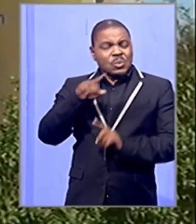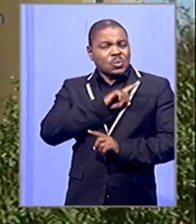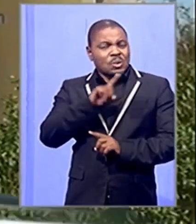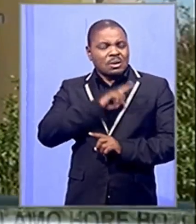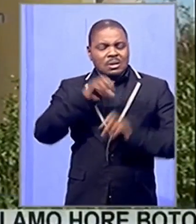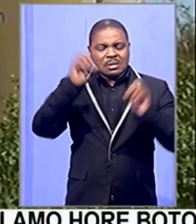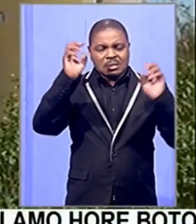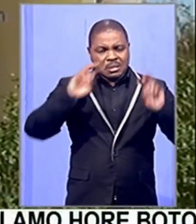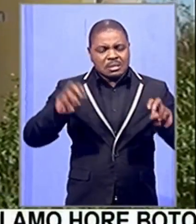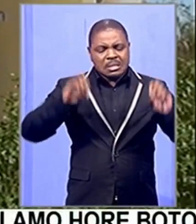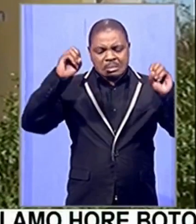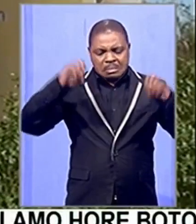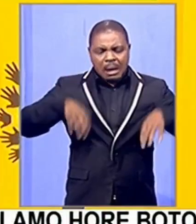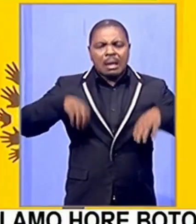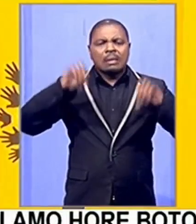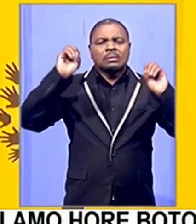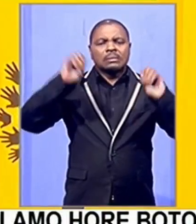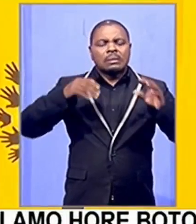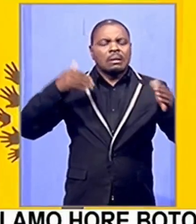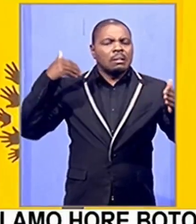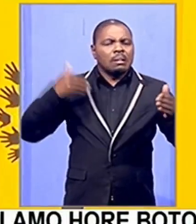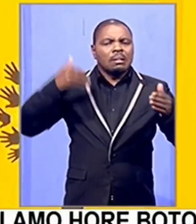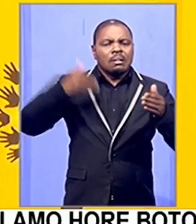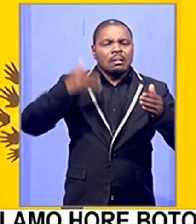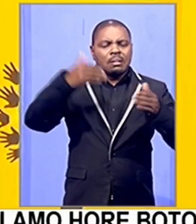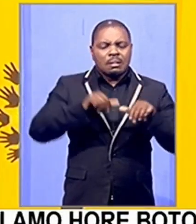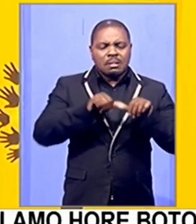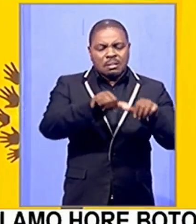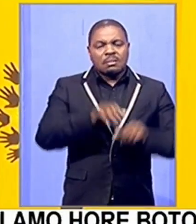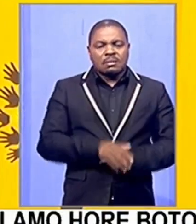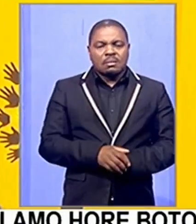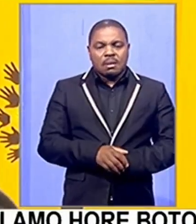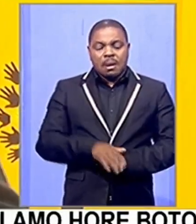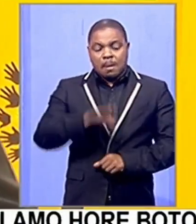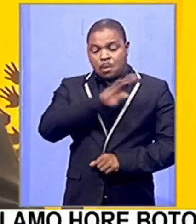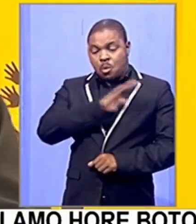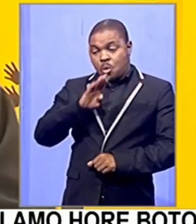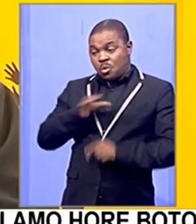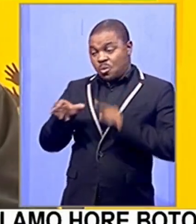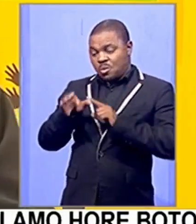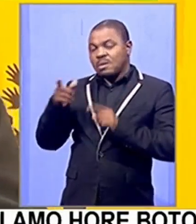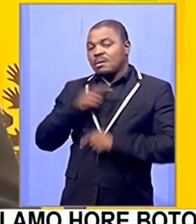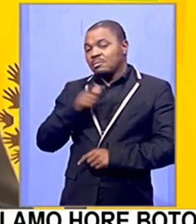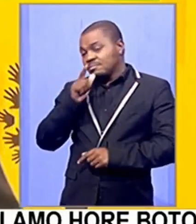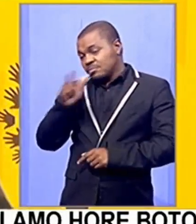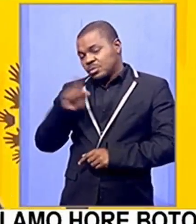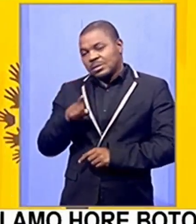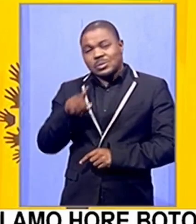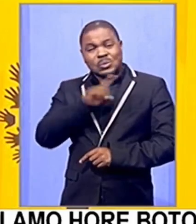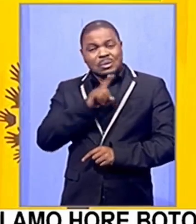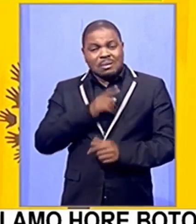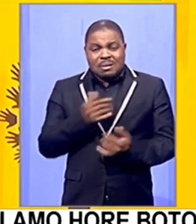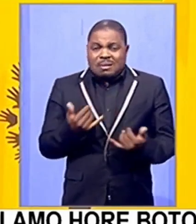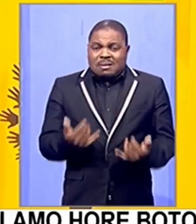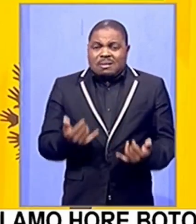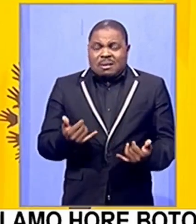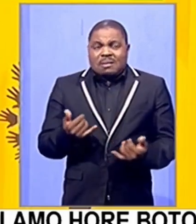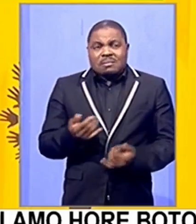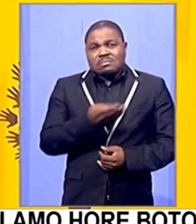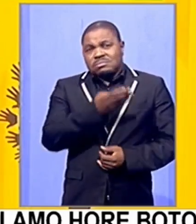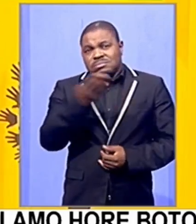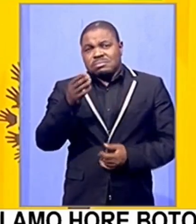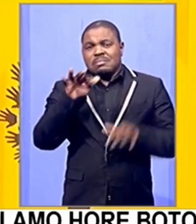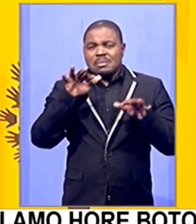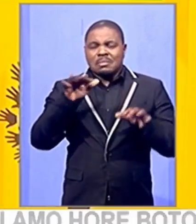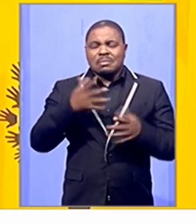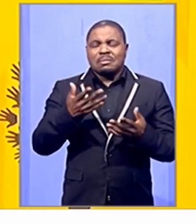e ntse e tswela pele. What I have said to the board, I've said in the light of the load shedding that our people are